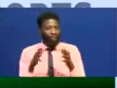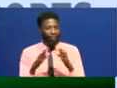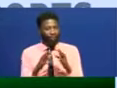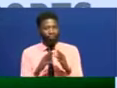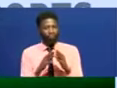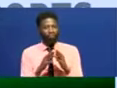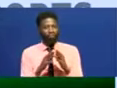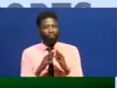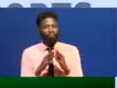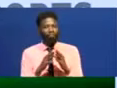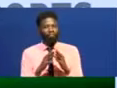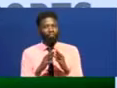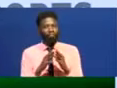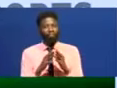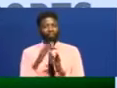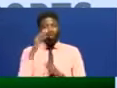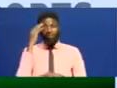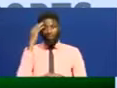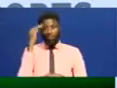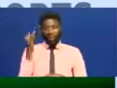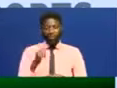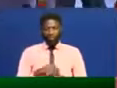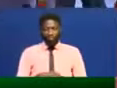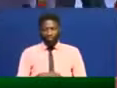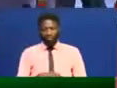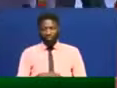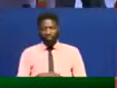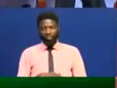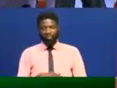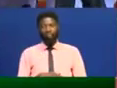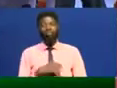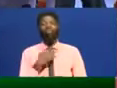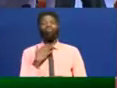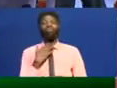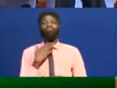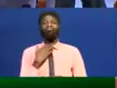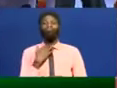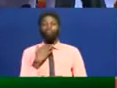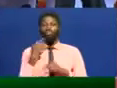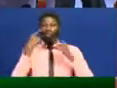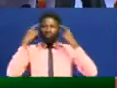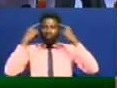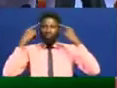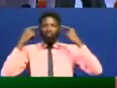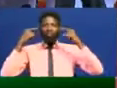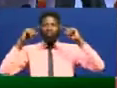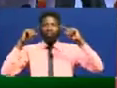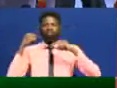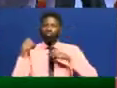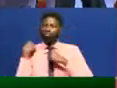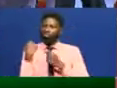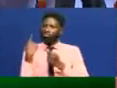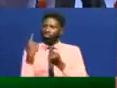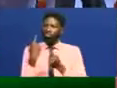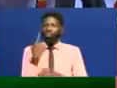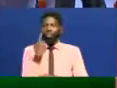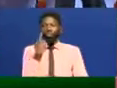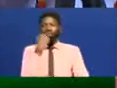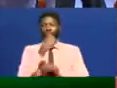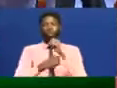mark milestones, success stories of the last 1 year,